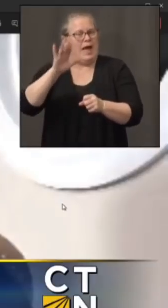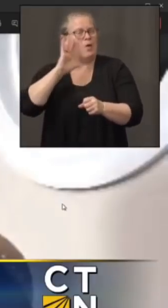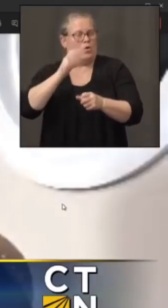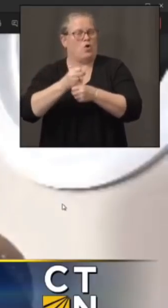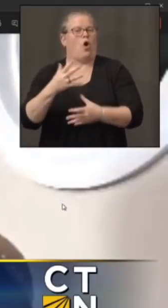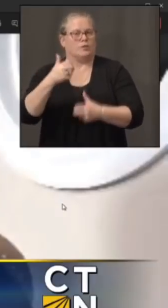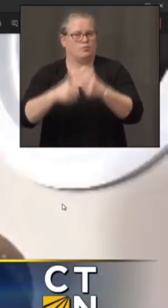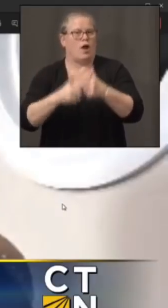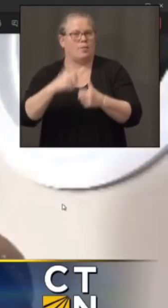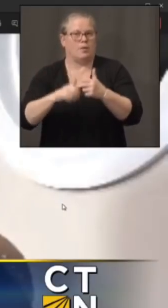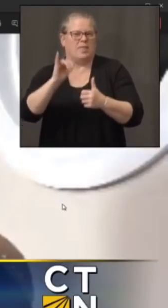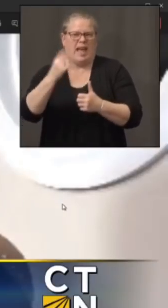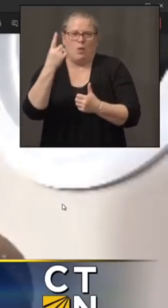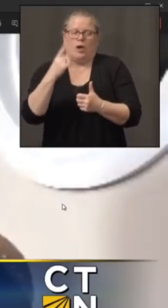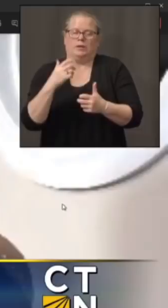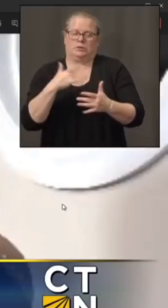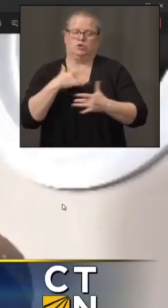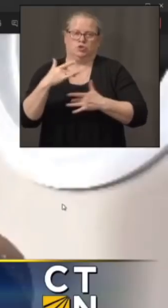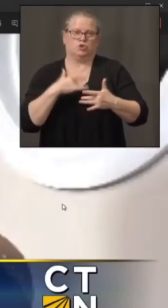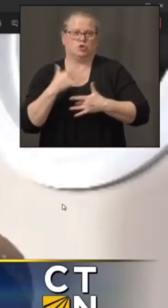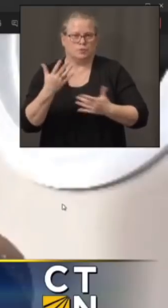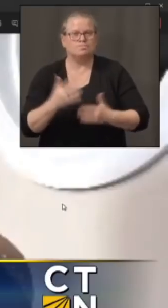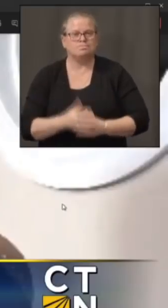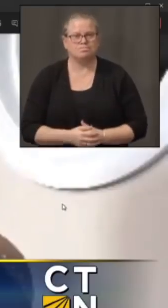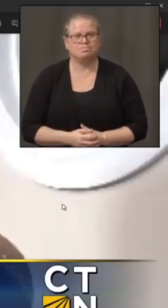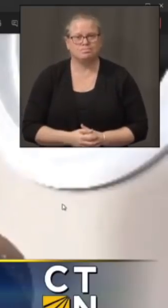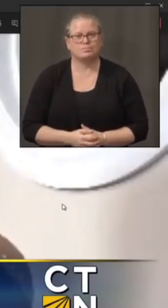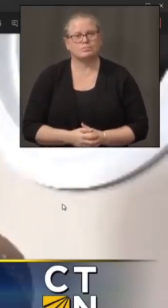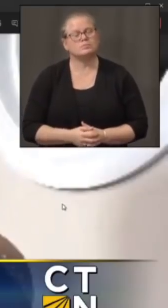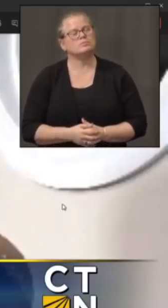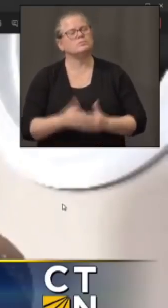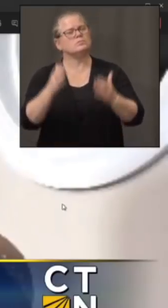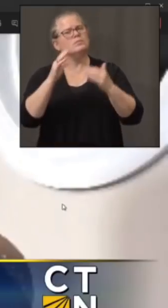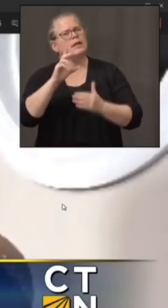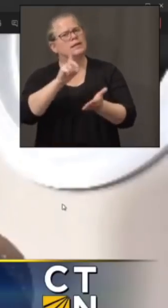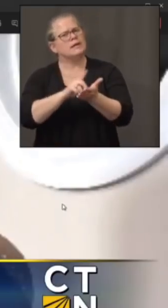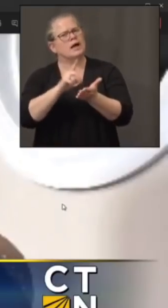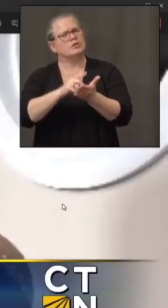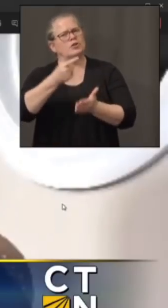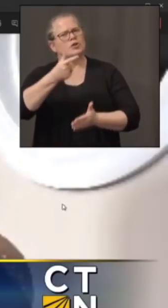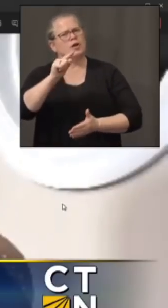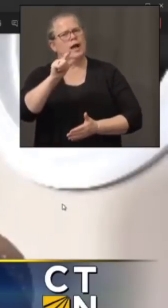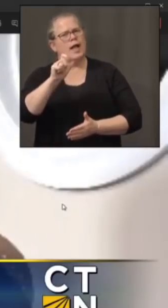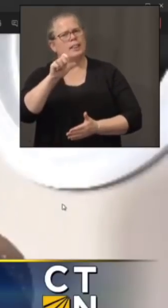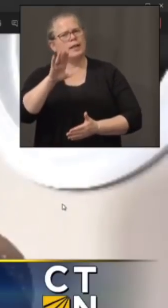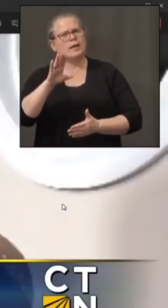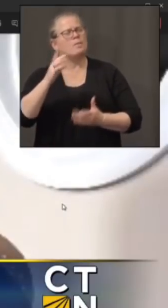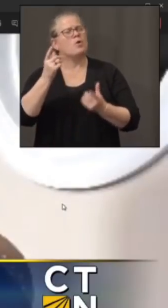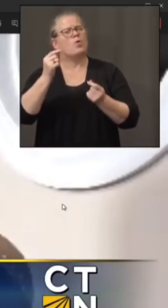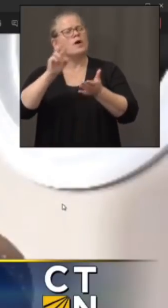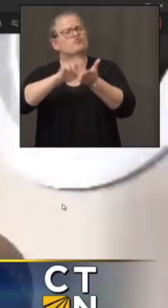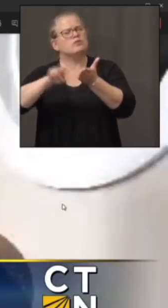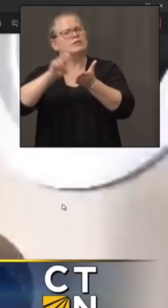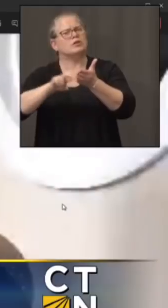And Dr. Gottlieb, what's the research literature saying about spread in air travel?